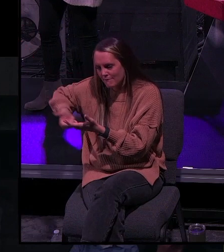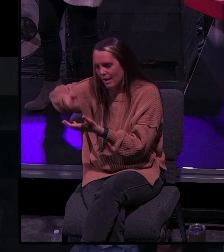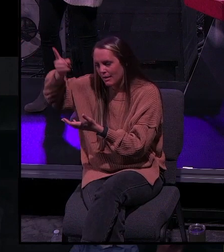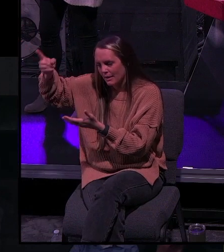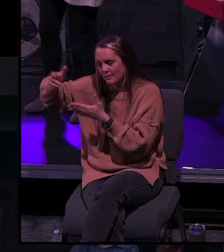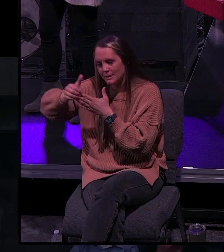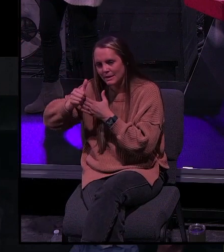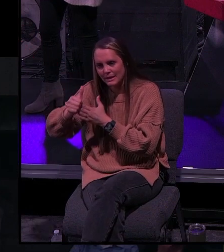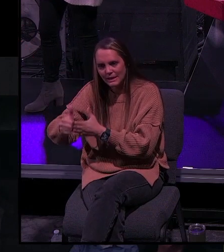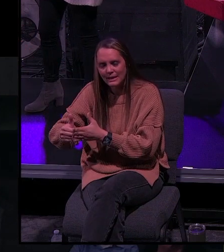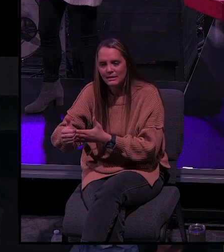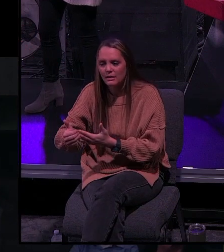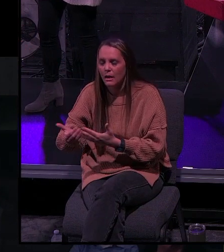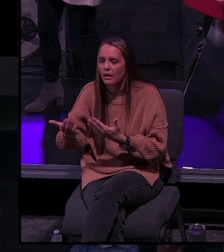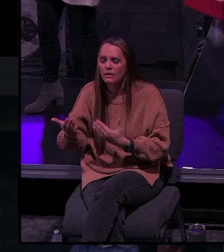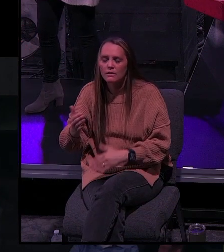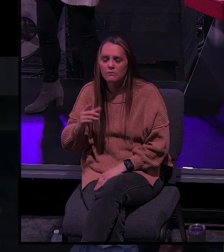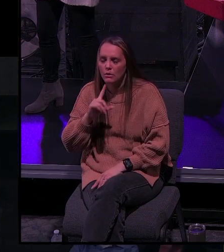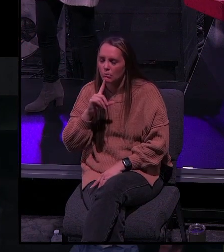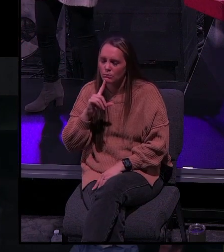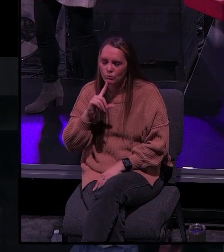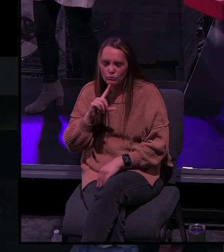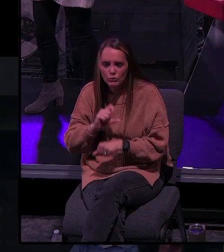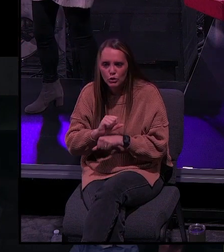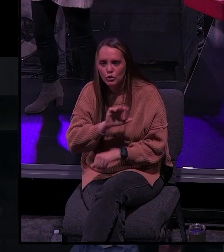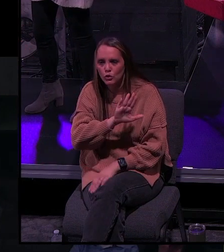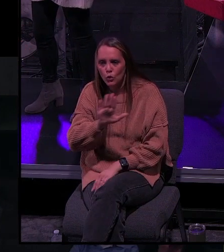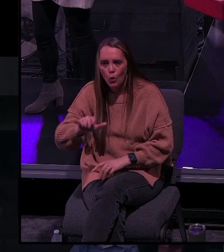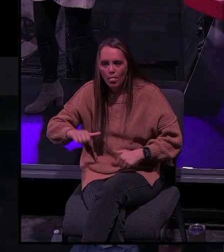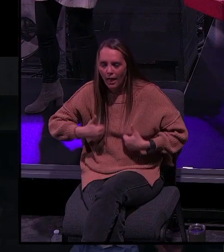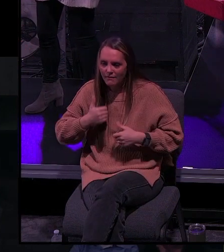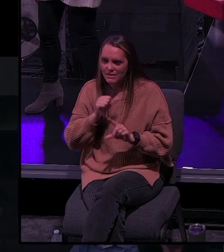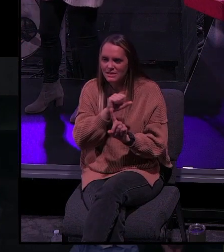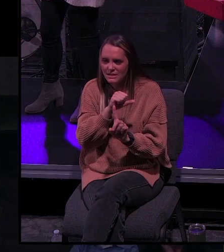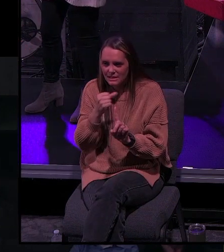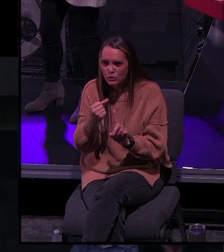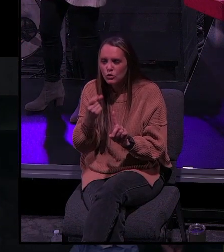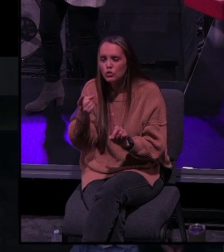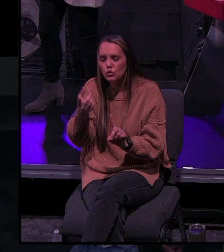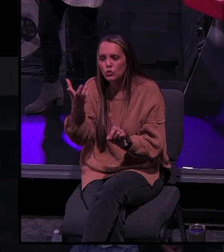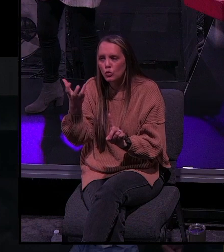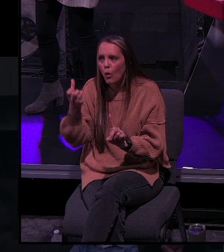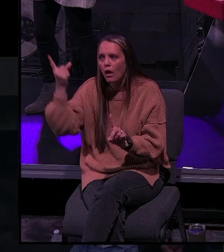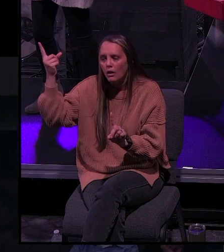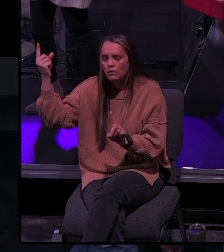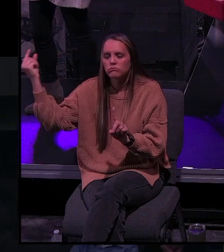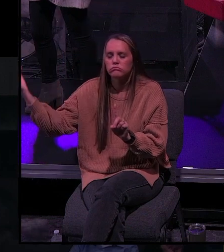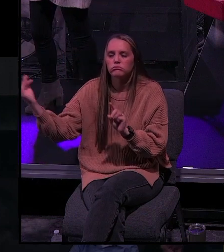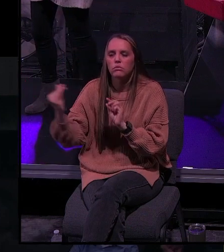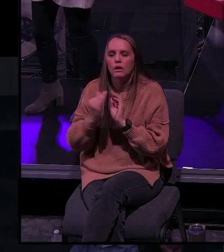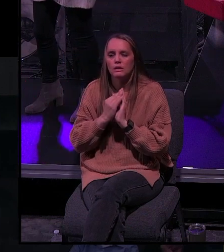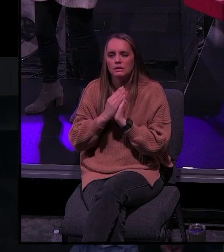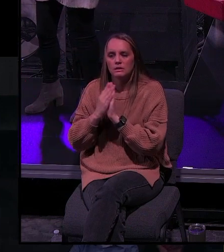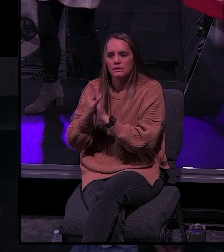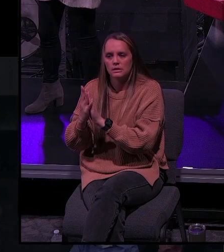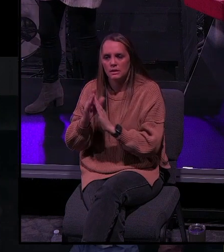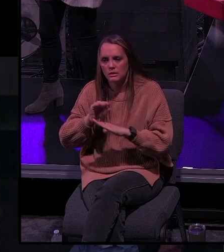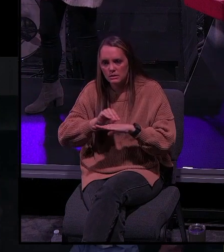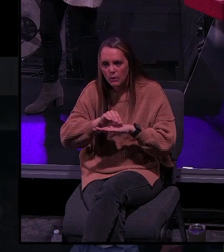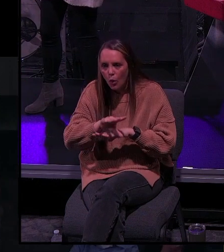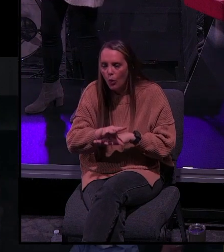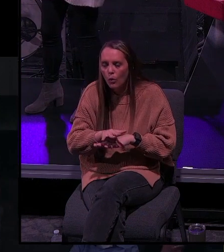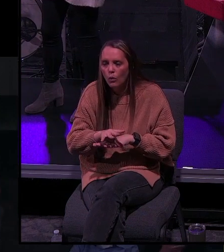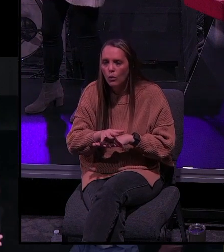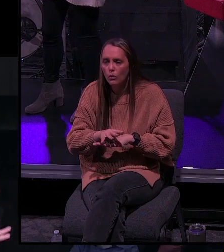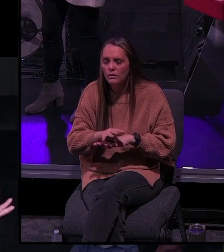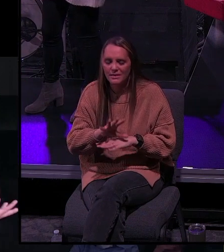believe probably there's some place in your life where he's wanting to expose and show you, hey, the situation you're facing, it didn't